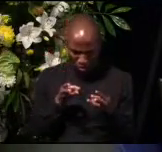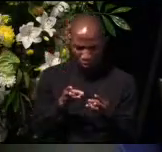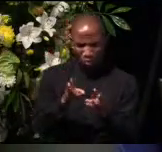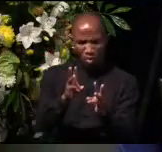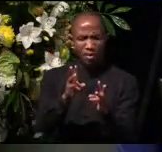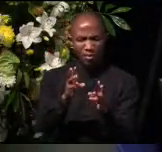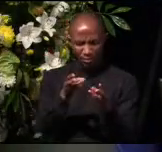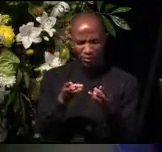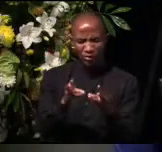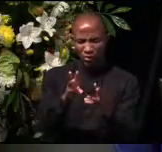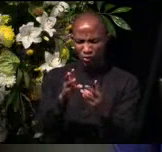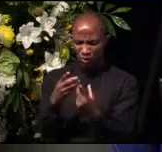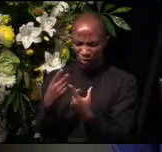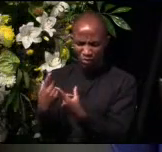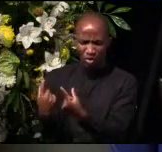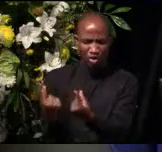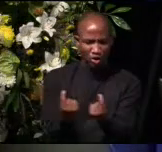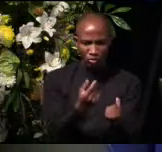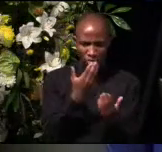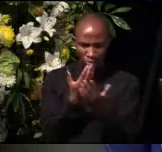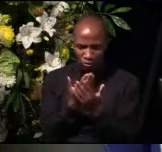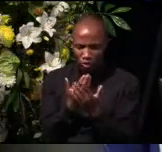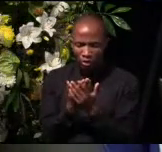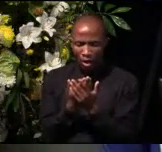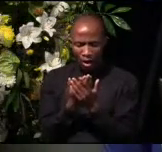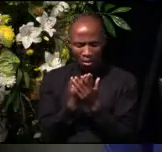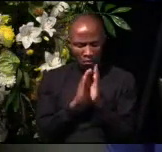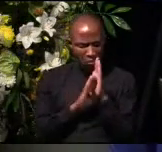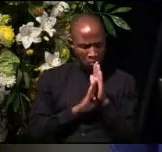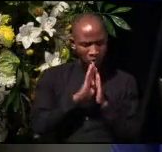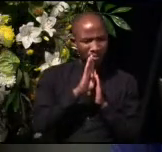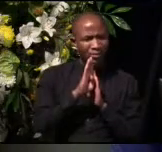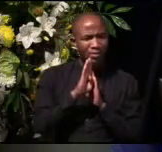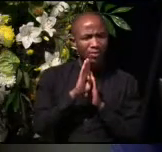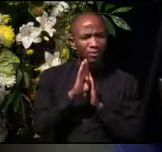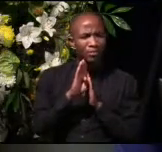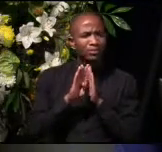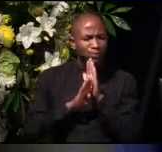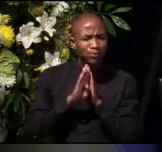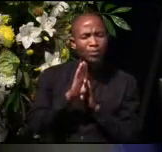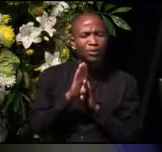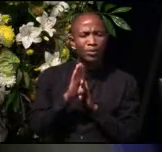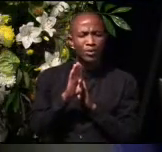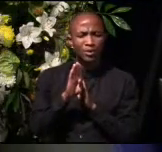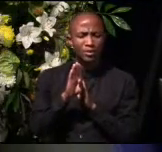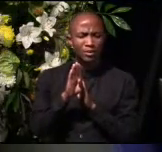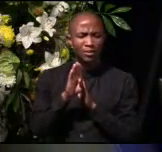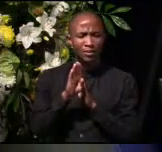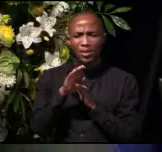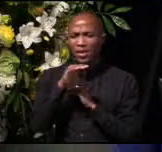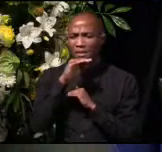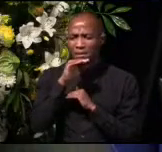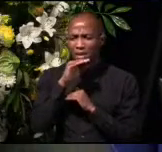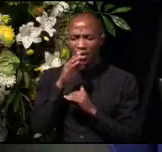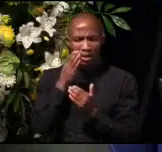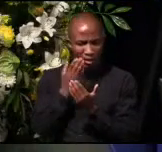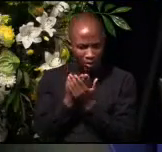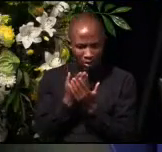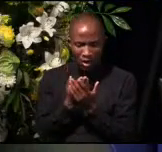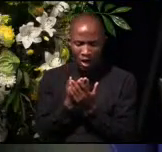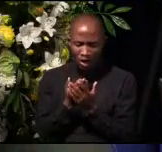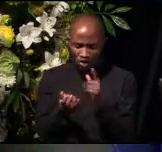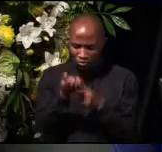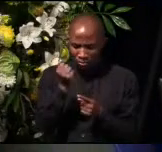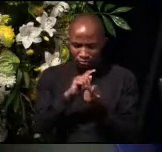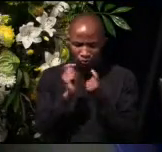topic which is about recovery and rebuilding I actually want to reformulate it a little bit to say it's not only about recovery and rebuilding